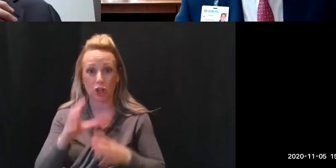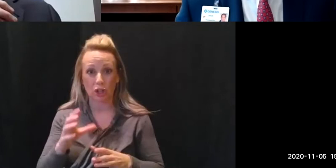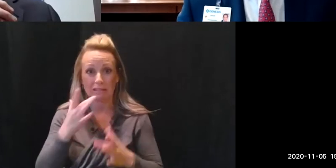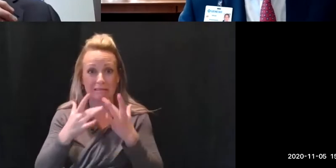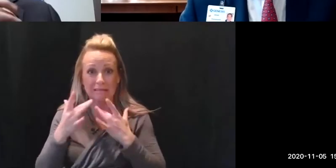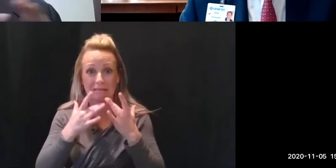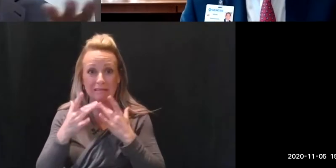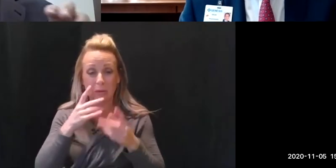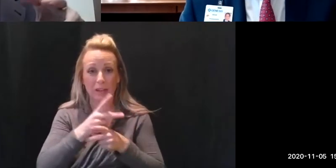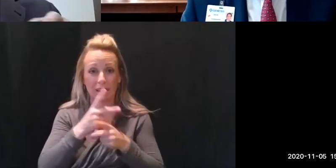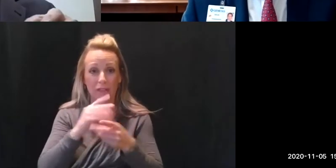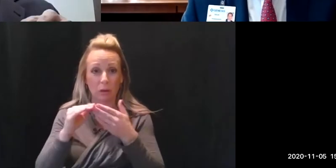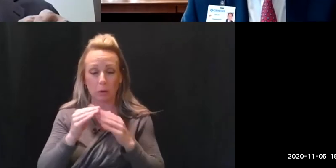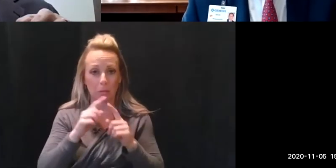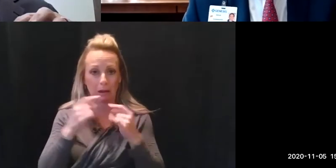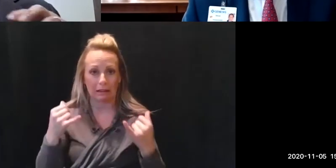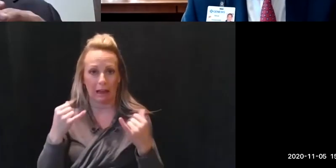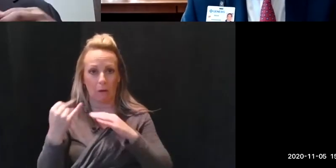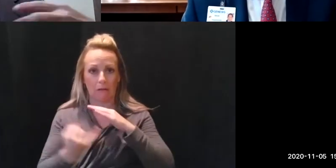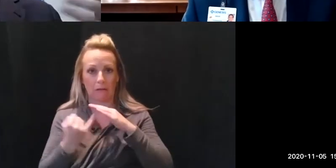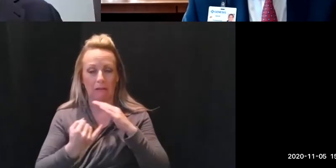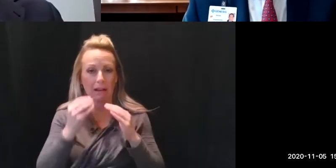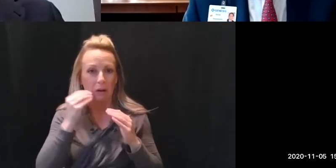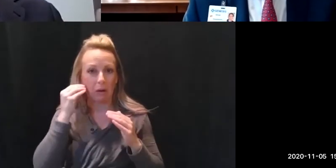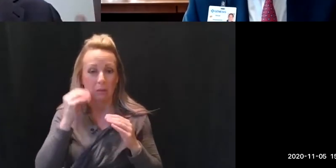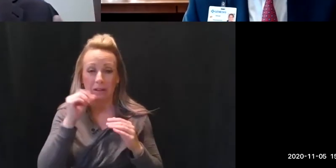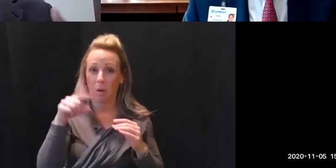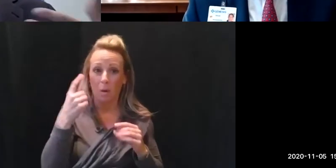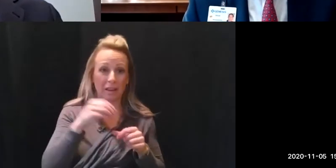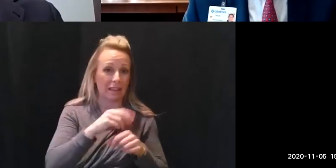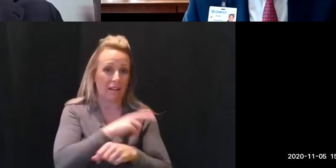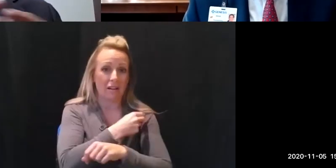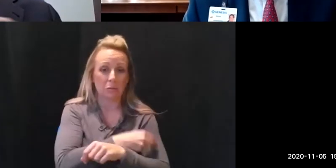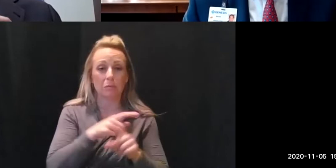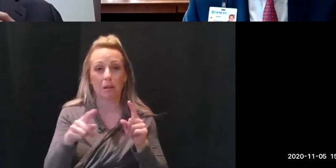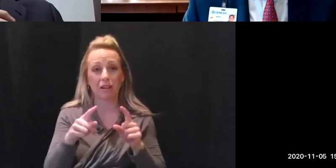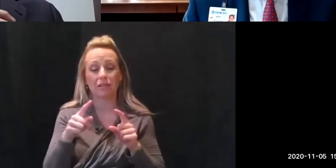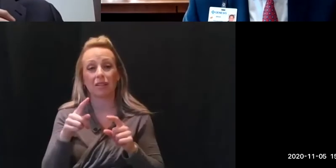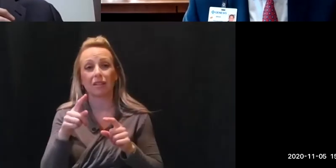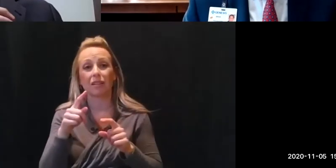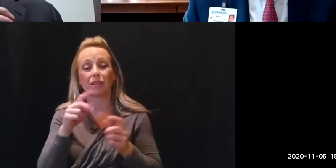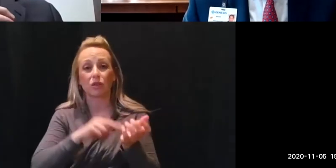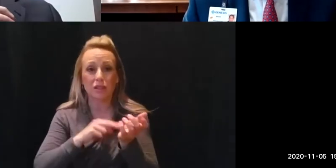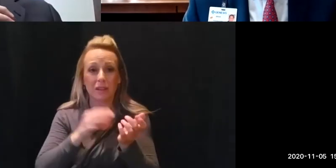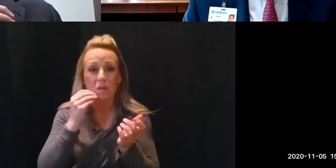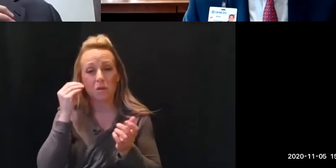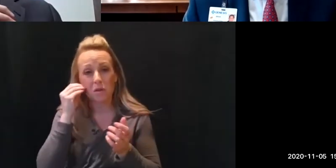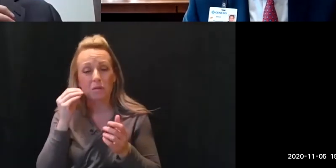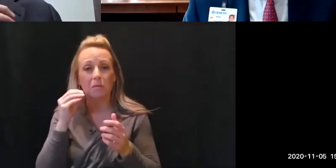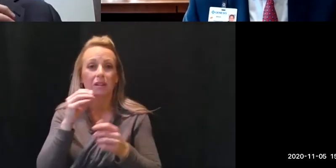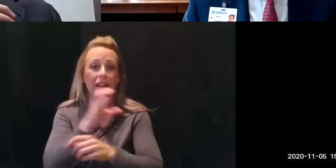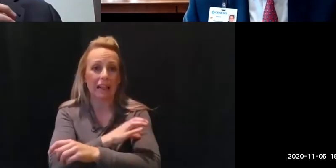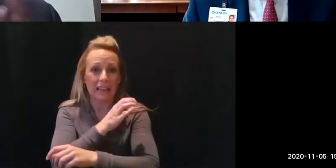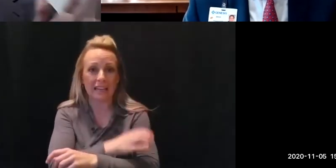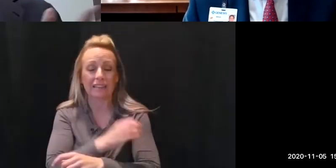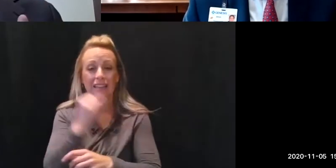care of our communities, not just in our hospitals, but in our long-term care facilities, in our clinics. When we have sick people and